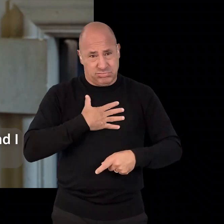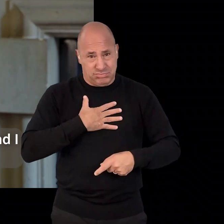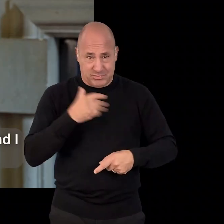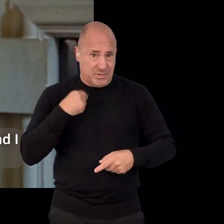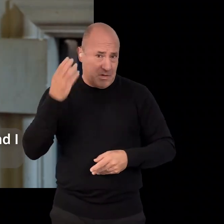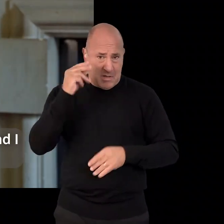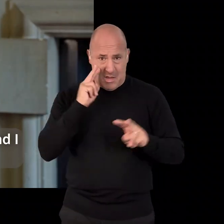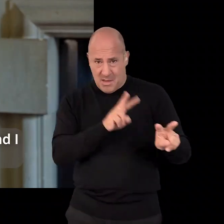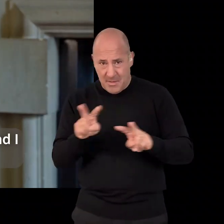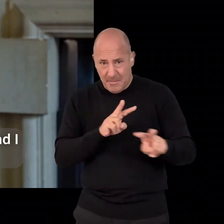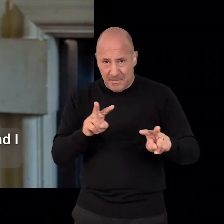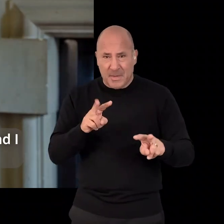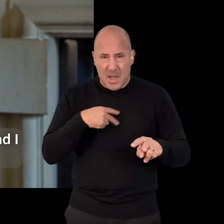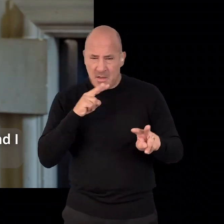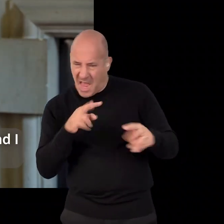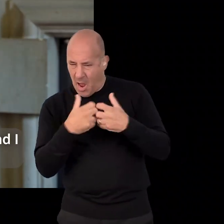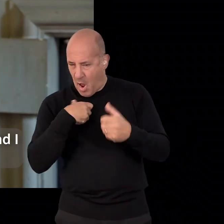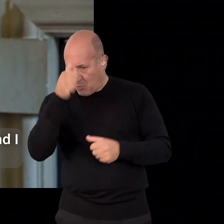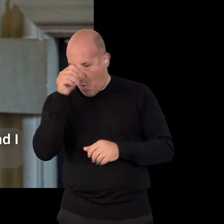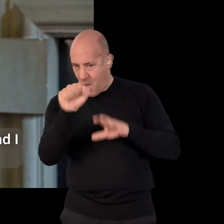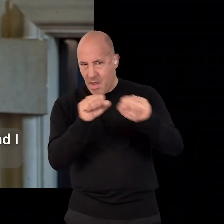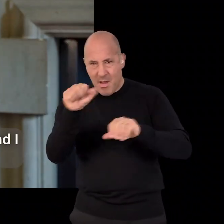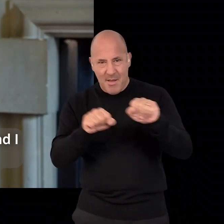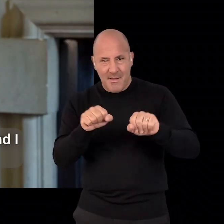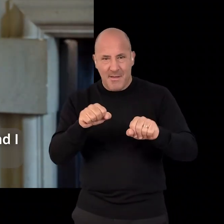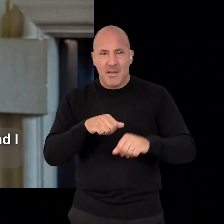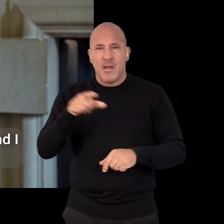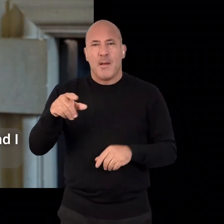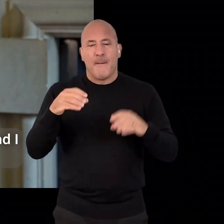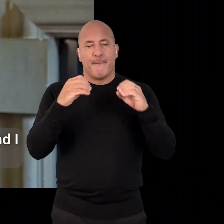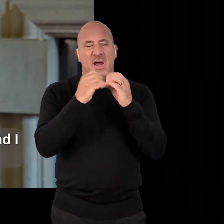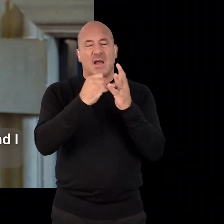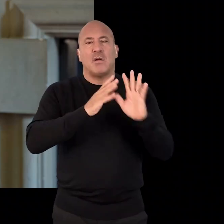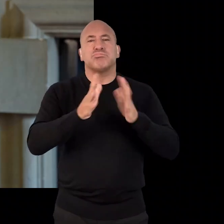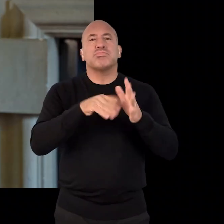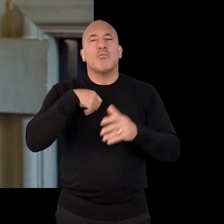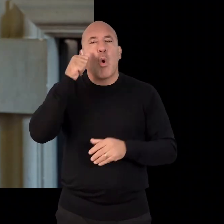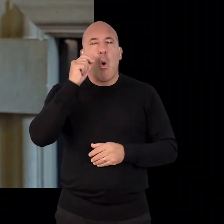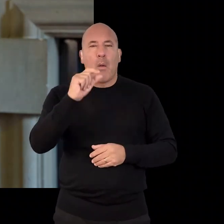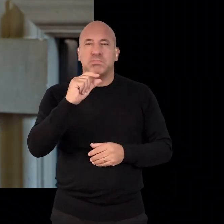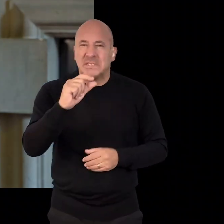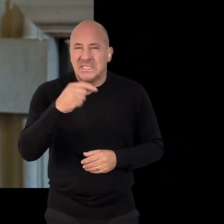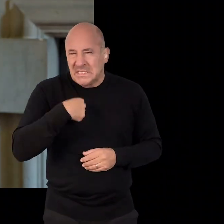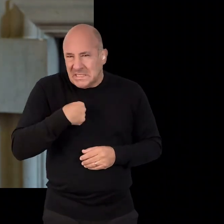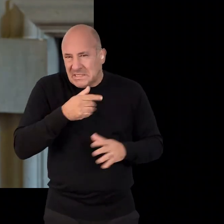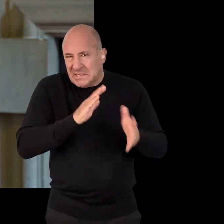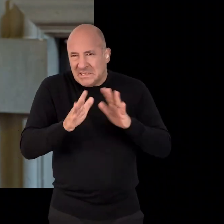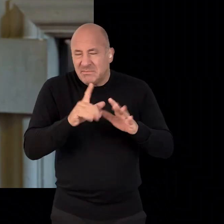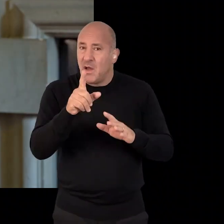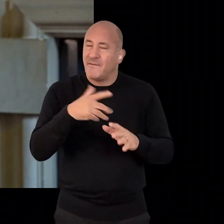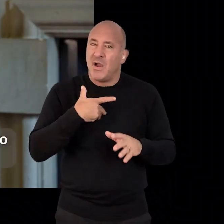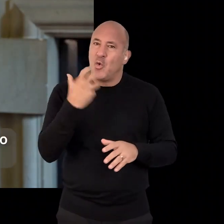subtitles, because that's how I hear, and I look for clues all the time. I do know a bit of